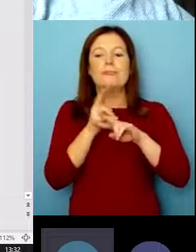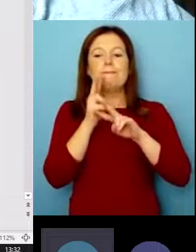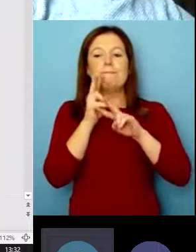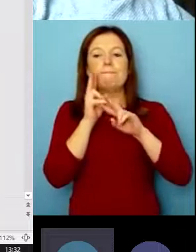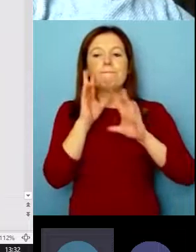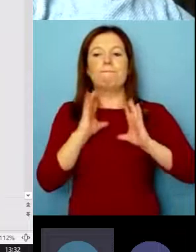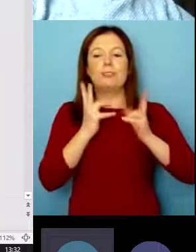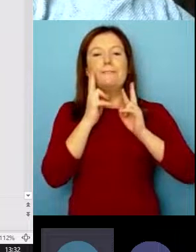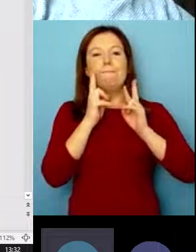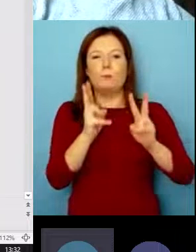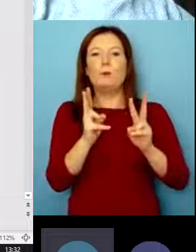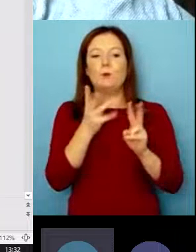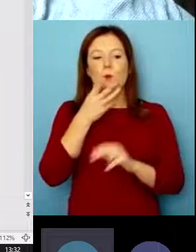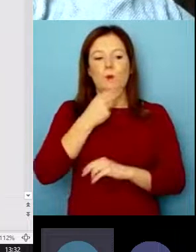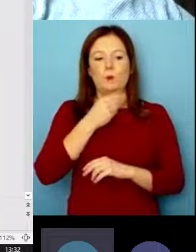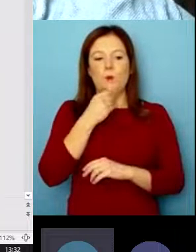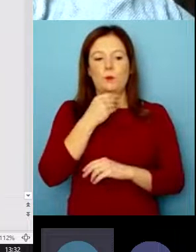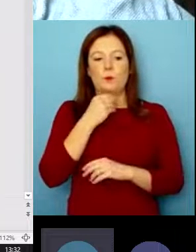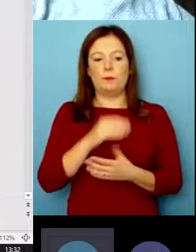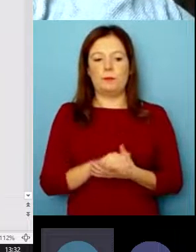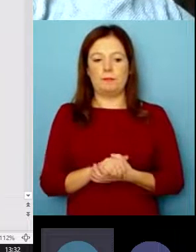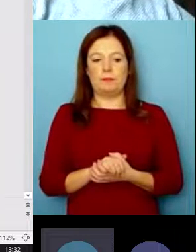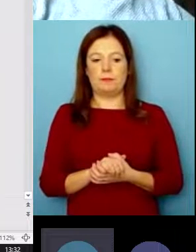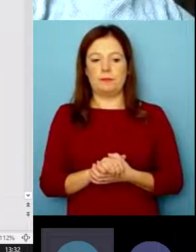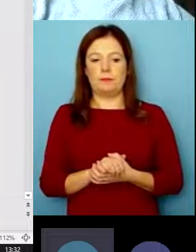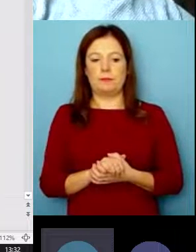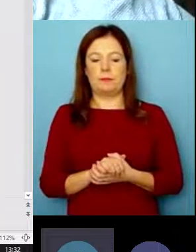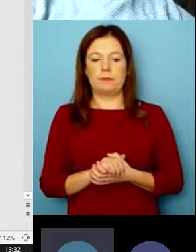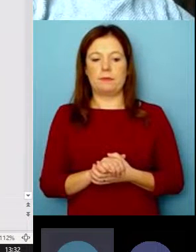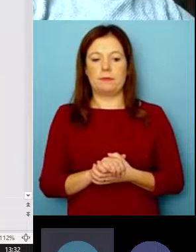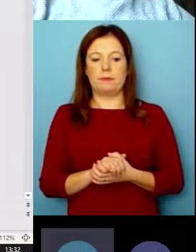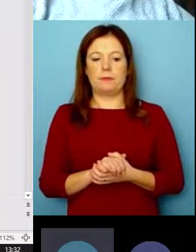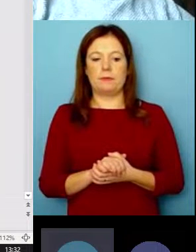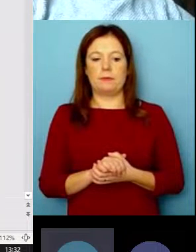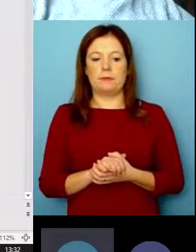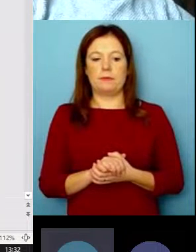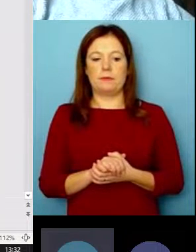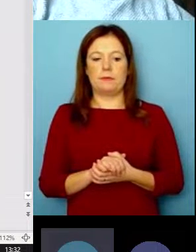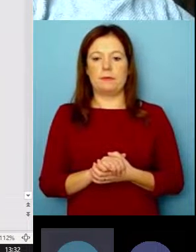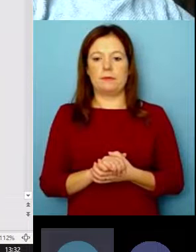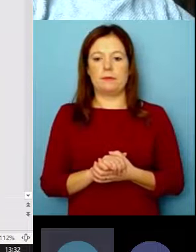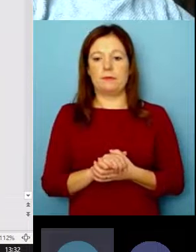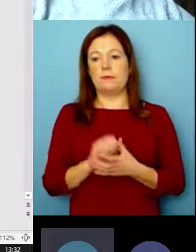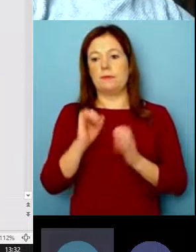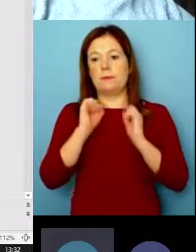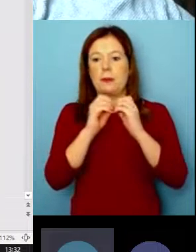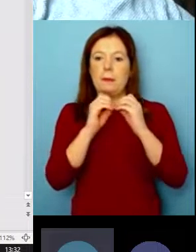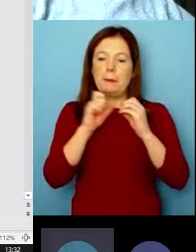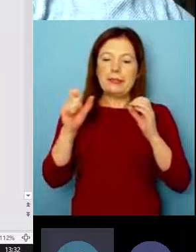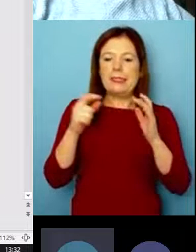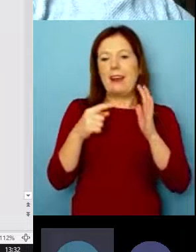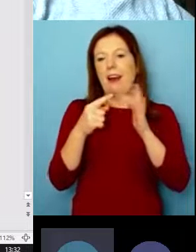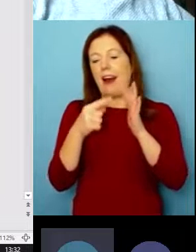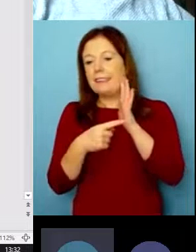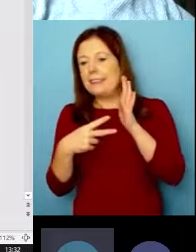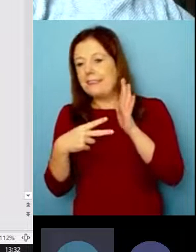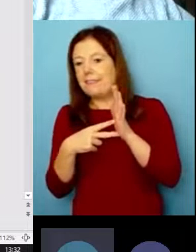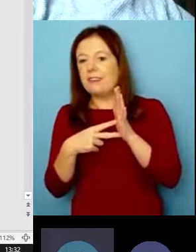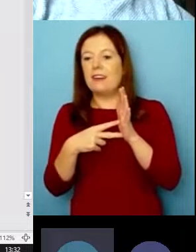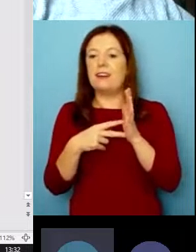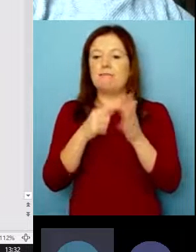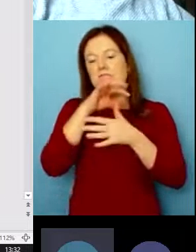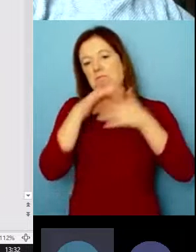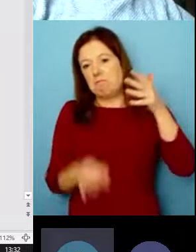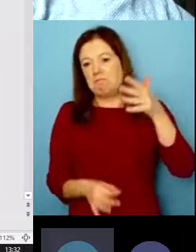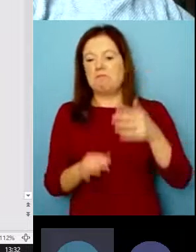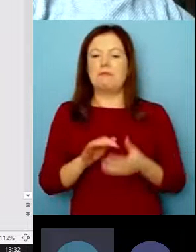and as the Freeview linear channels that you'll know well from the BBC, ITV, Channel 4,